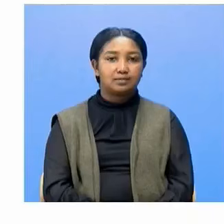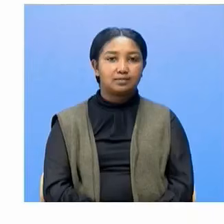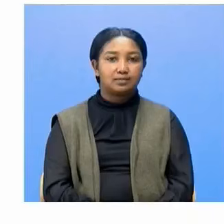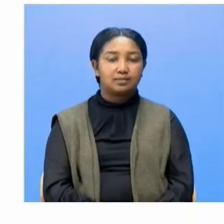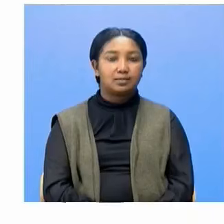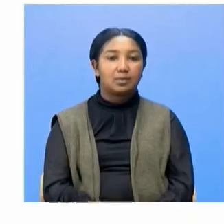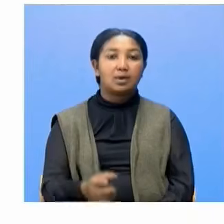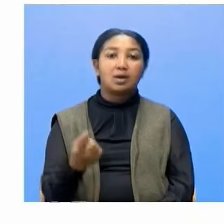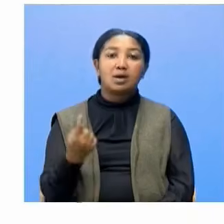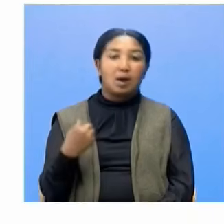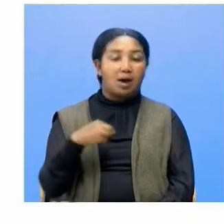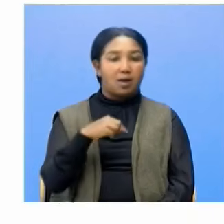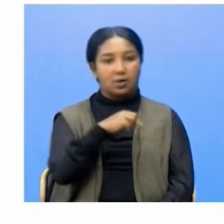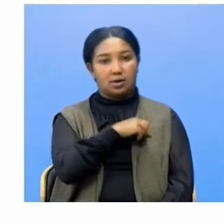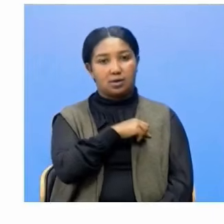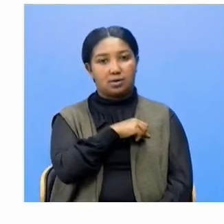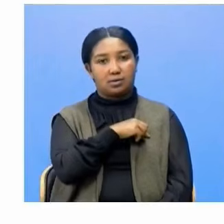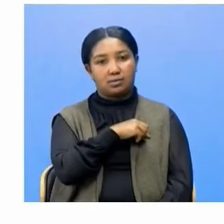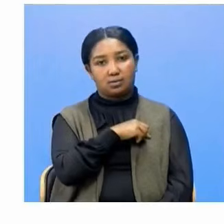our